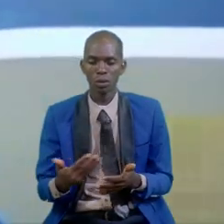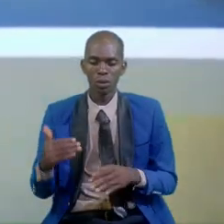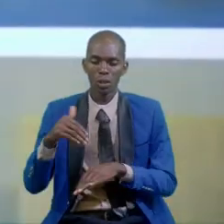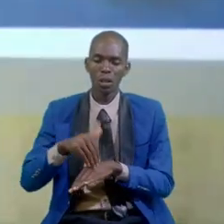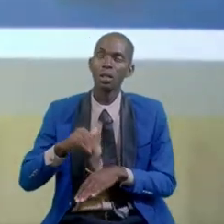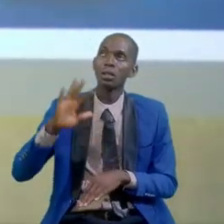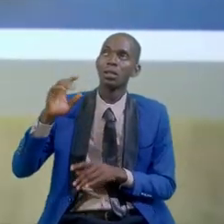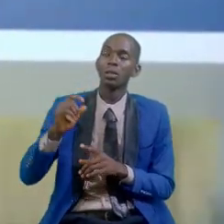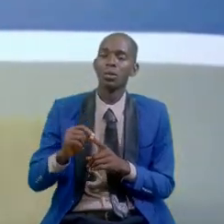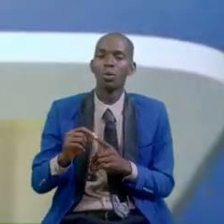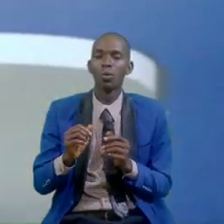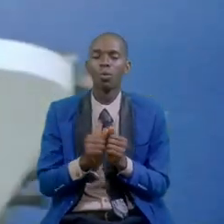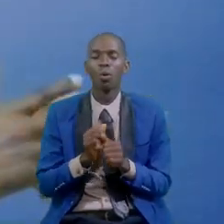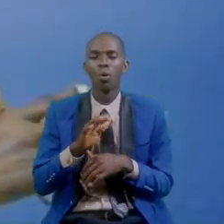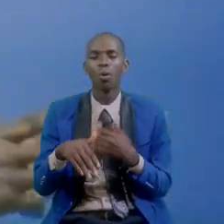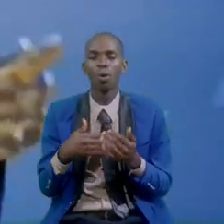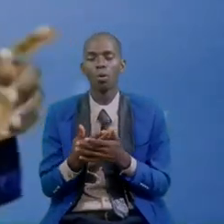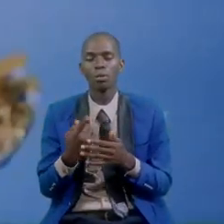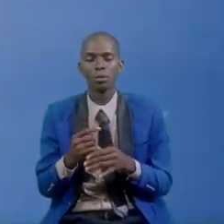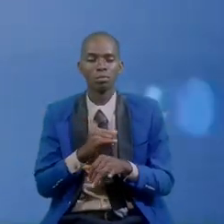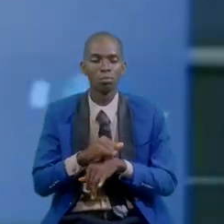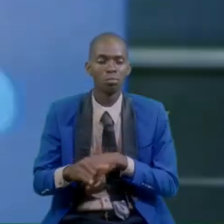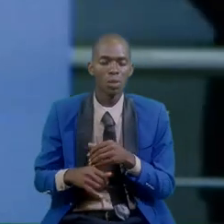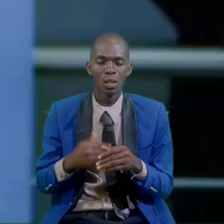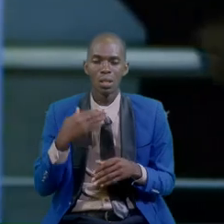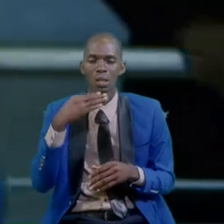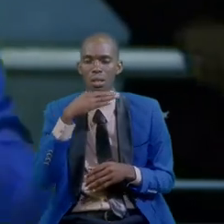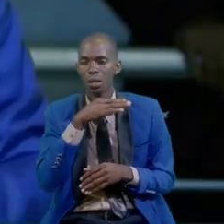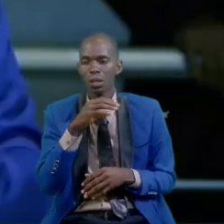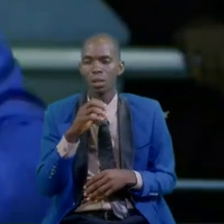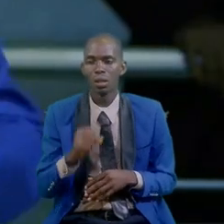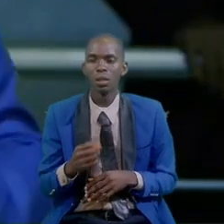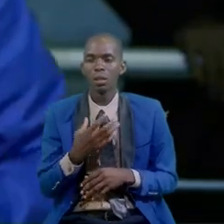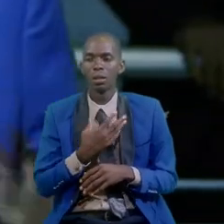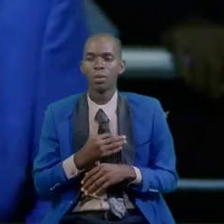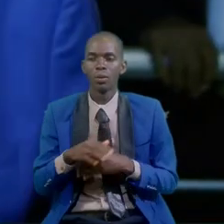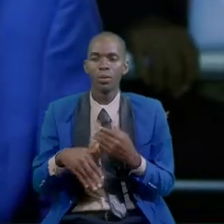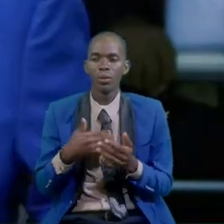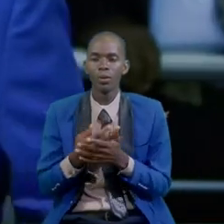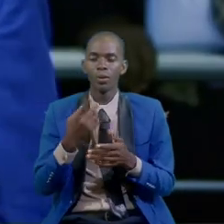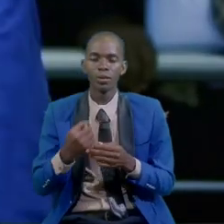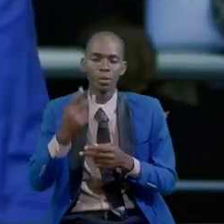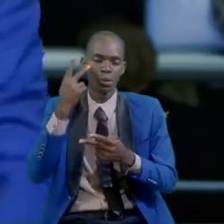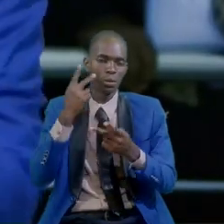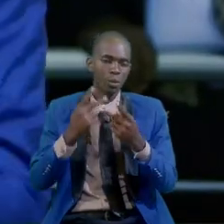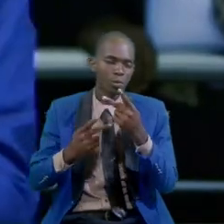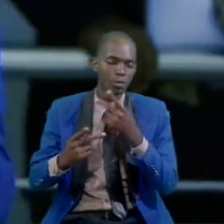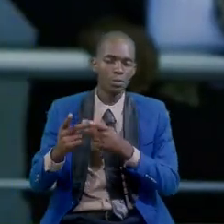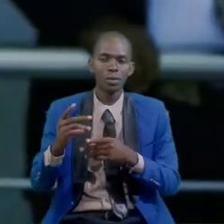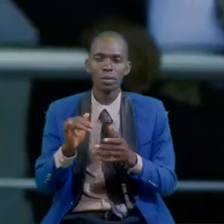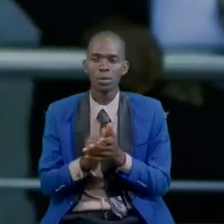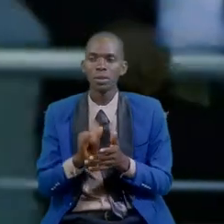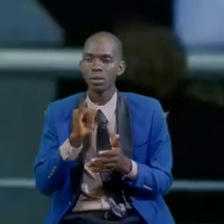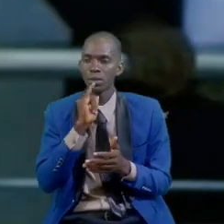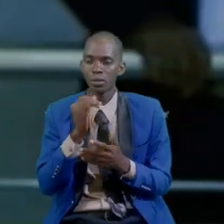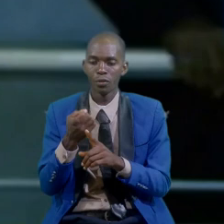the deception and all the lies and all the, you know, prophecies engineered by the human heart,